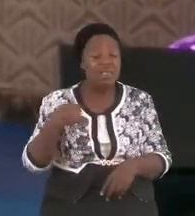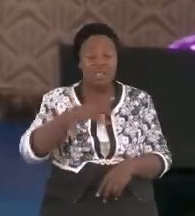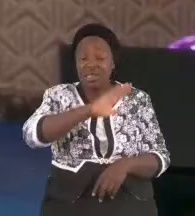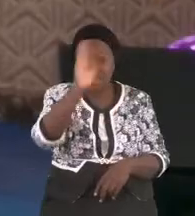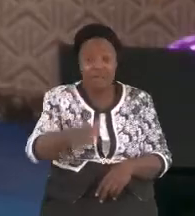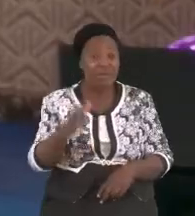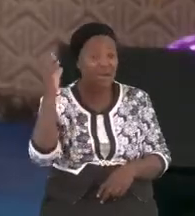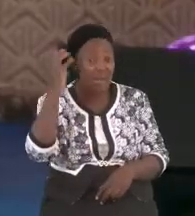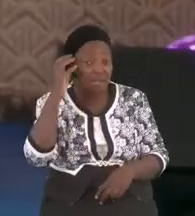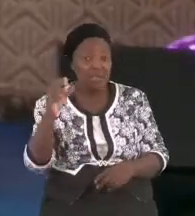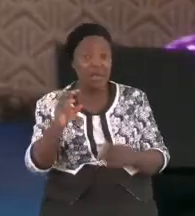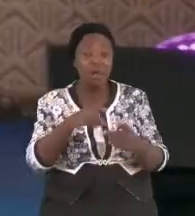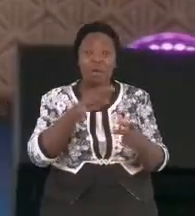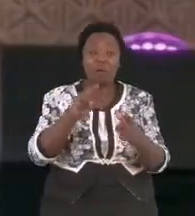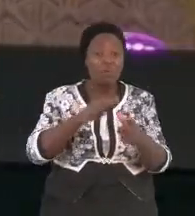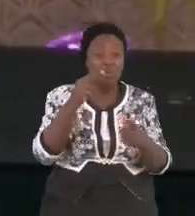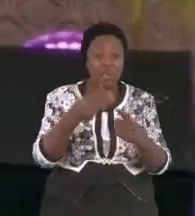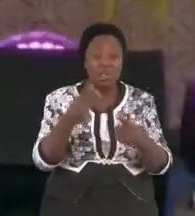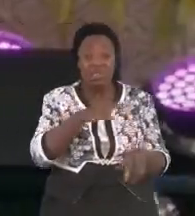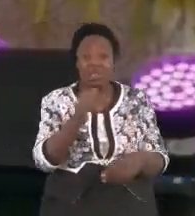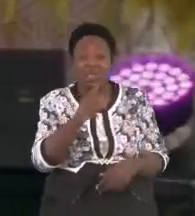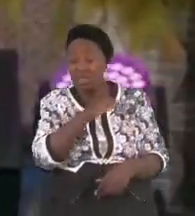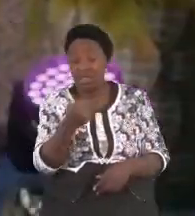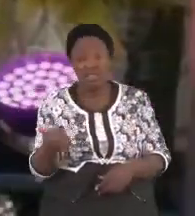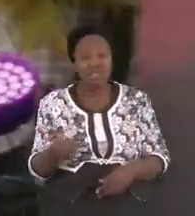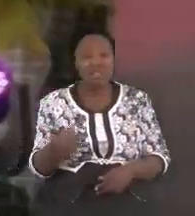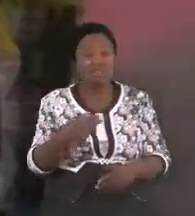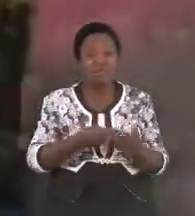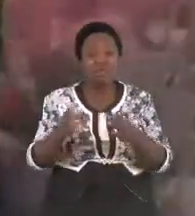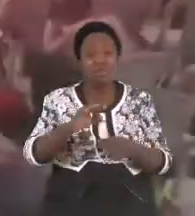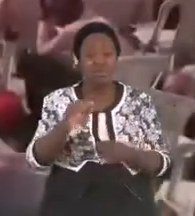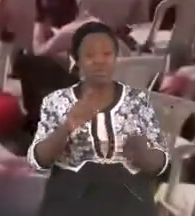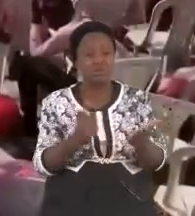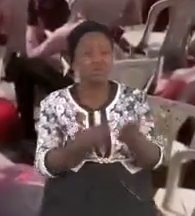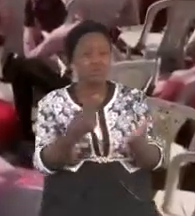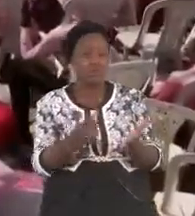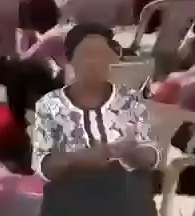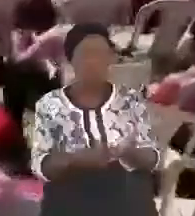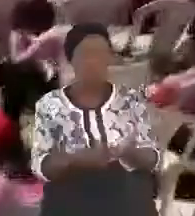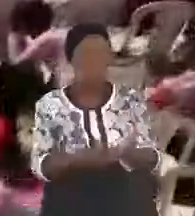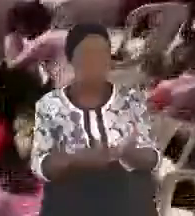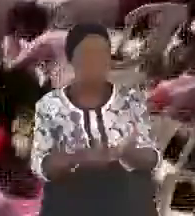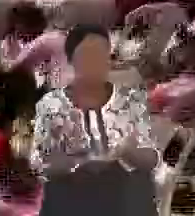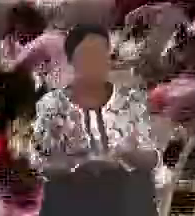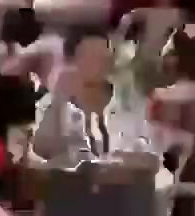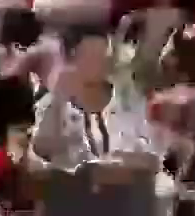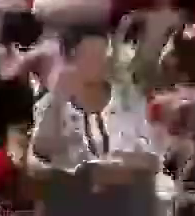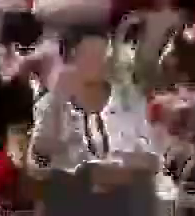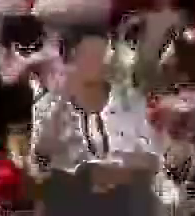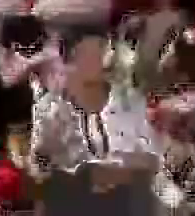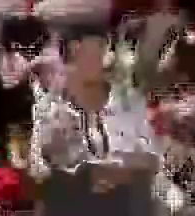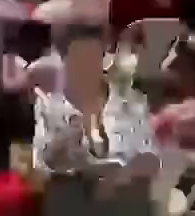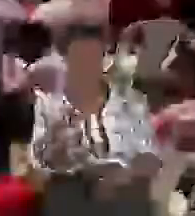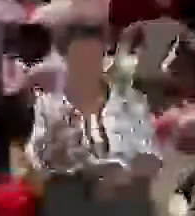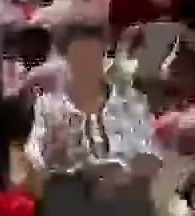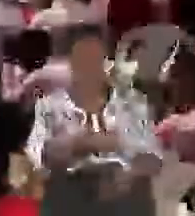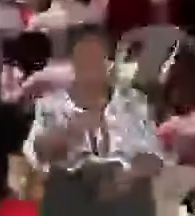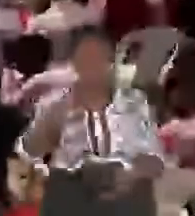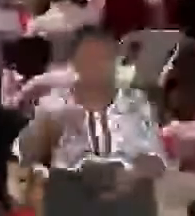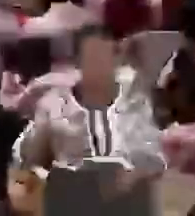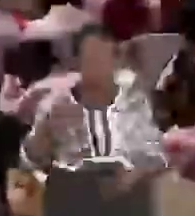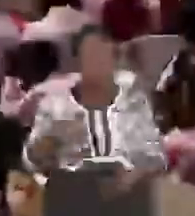be any Holy Ghost. Sometimes you see a member of a particular